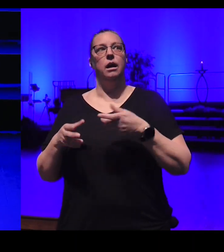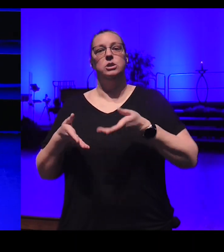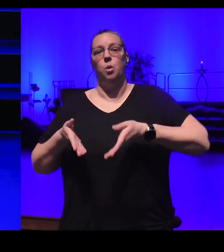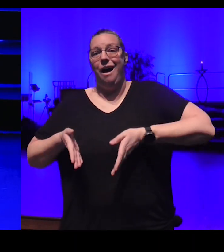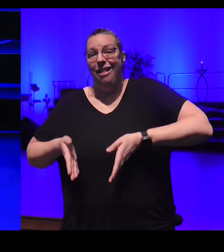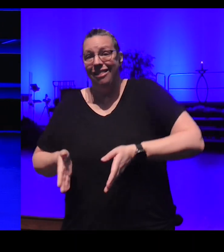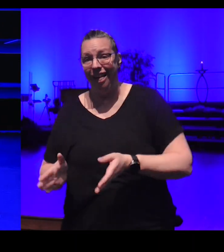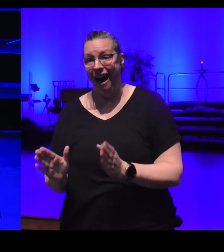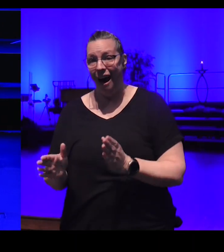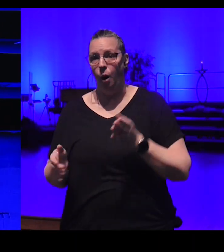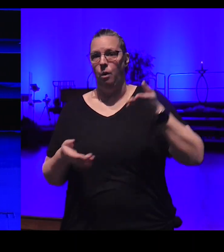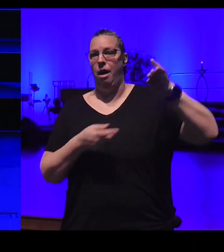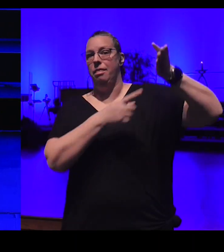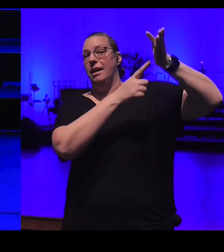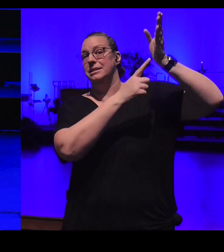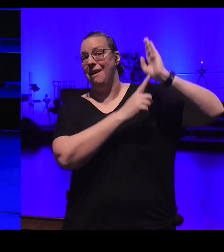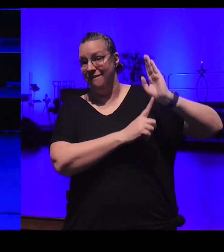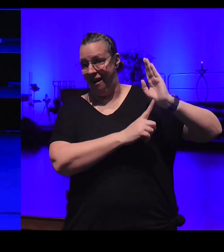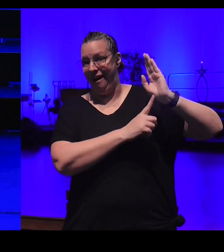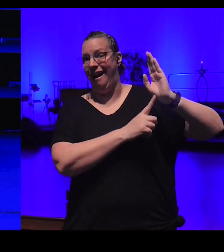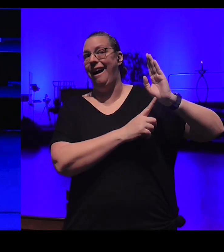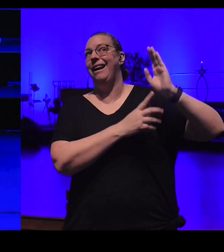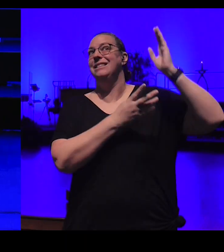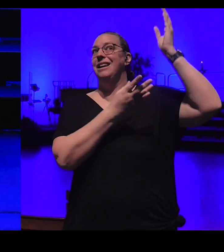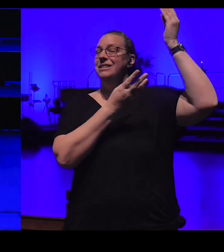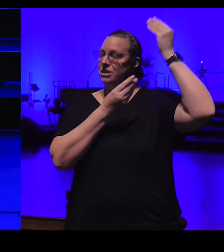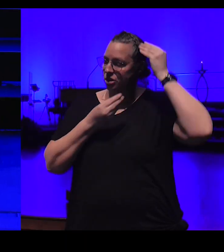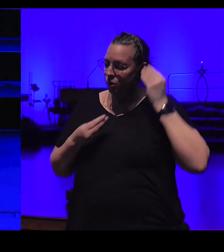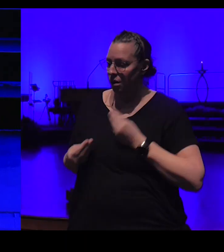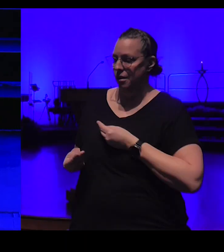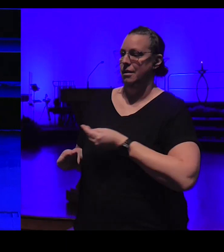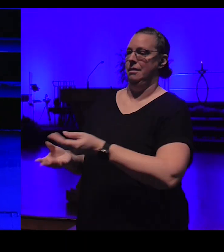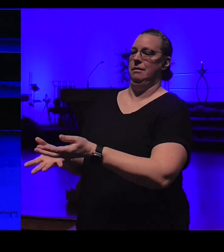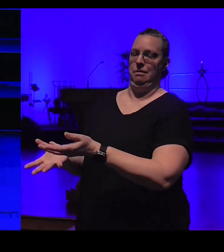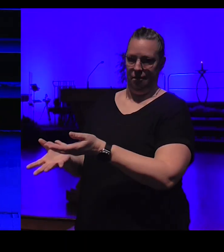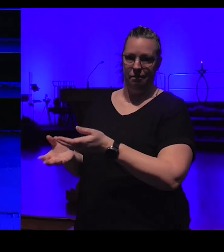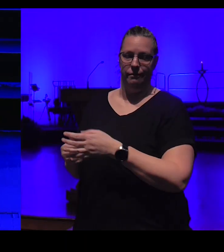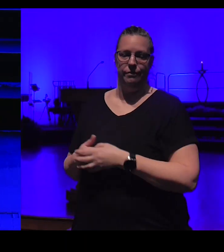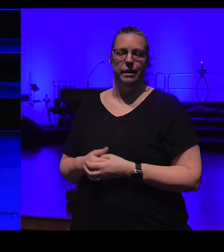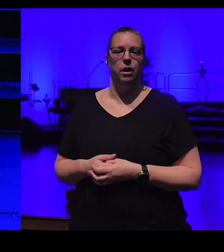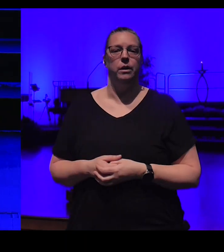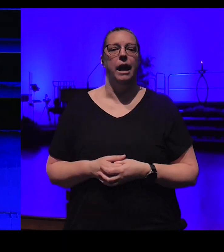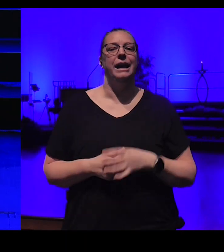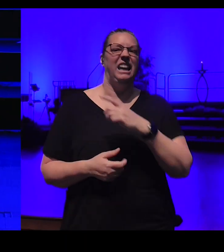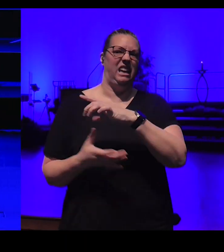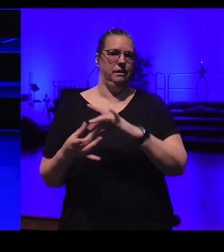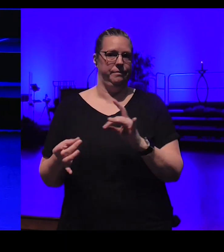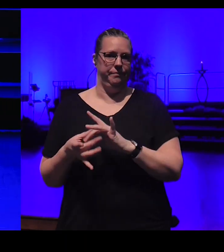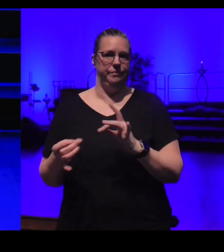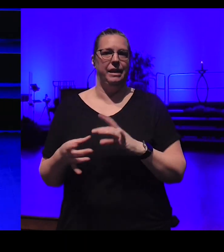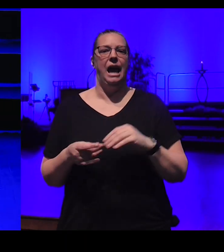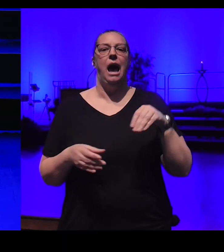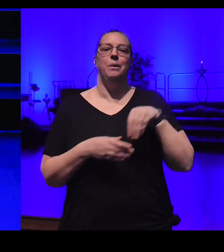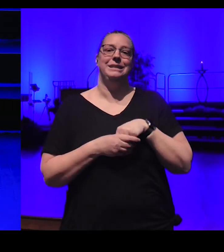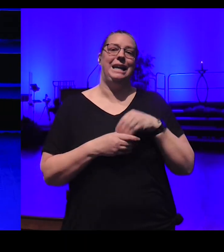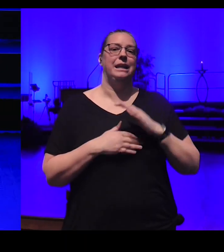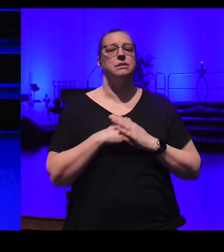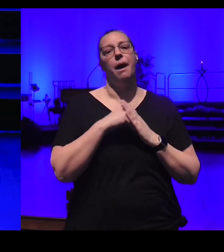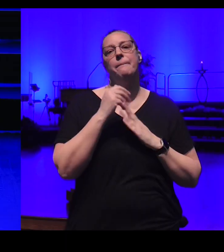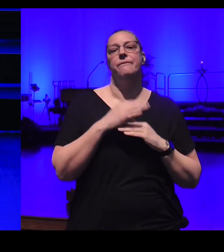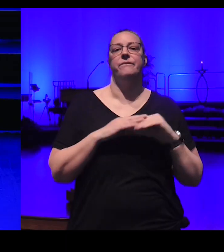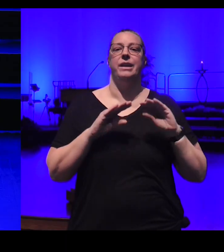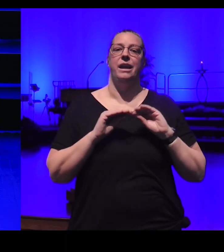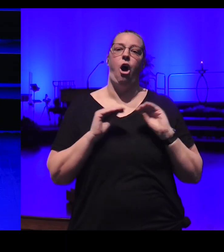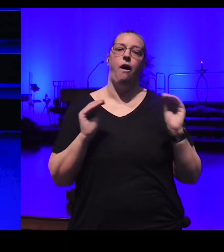guidance to percolate through. And you know, he was in his he tells this tale in his book, that he was in his comfy office